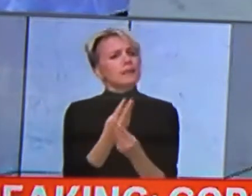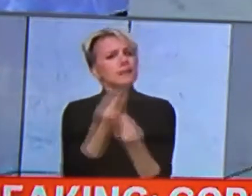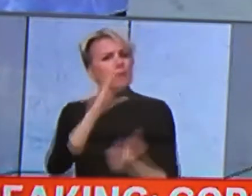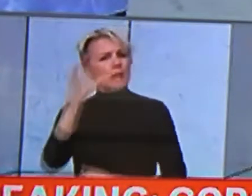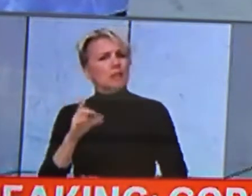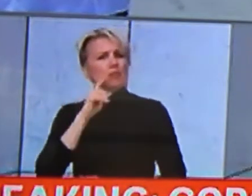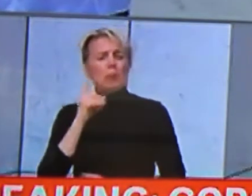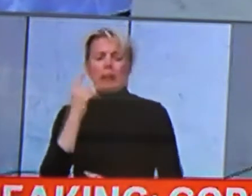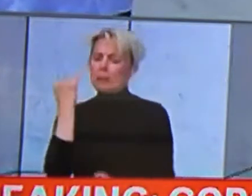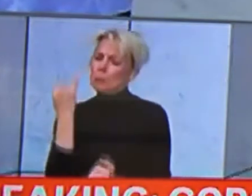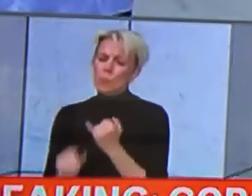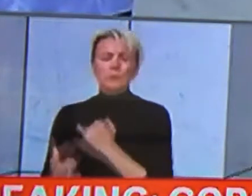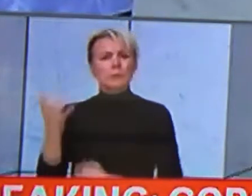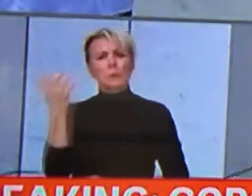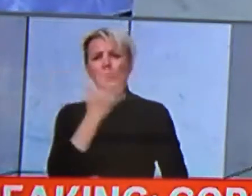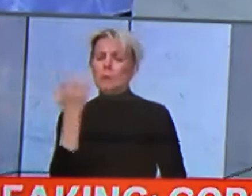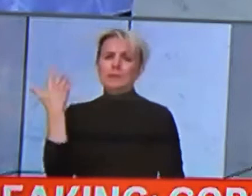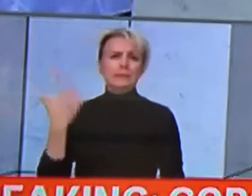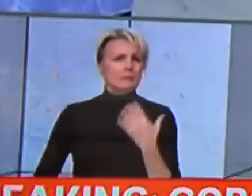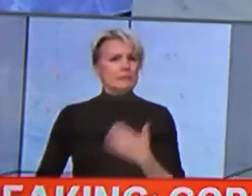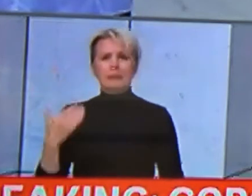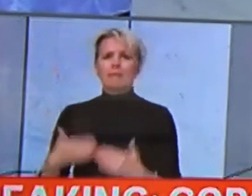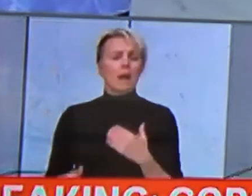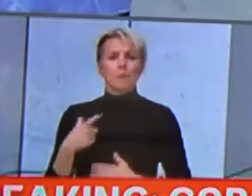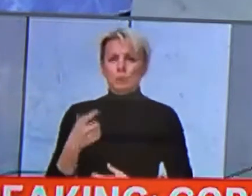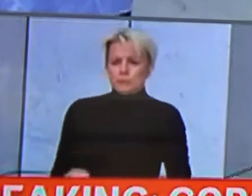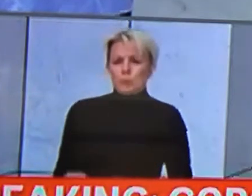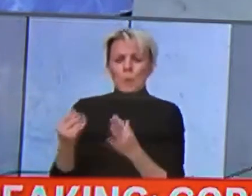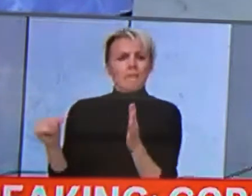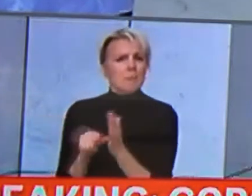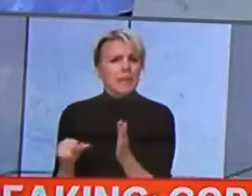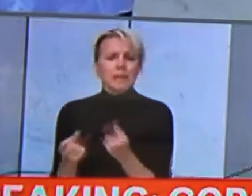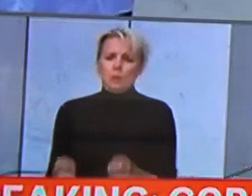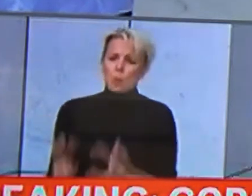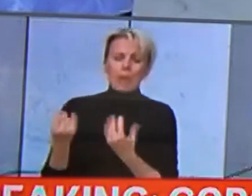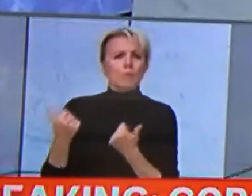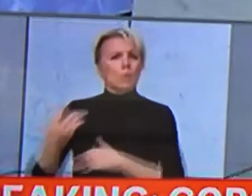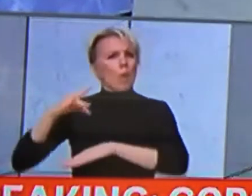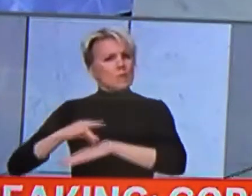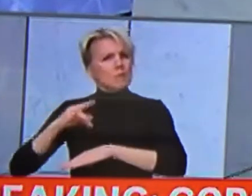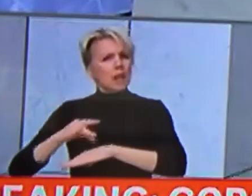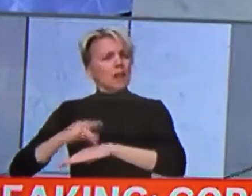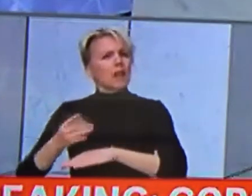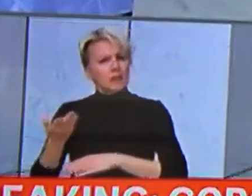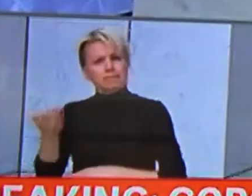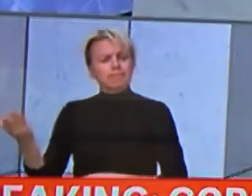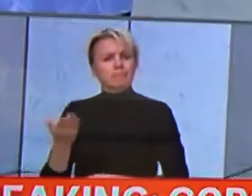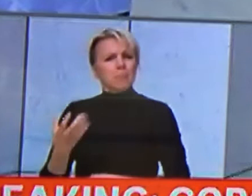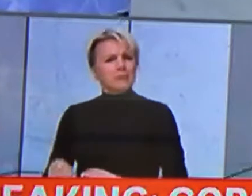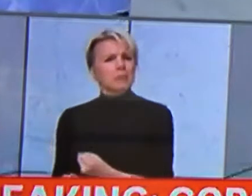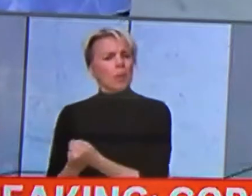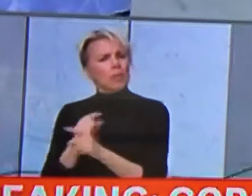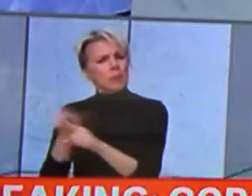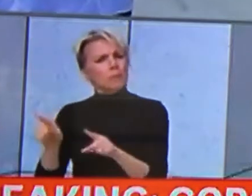as a global community to support those who are not in as strong a position as the G20 nations. And here,